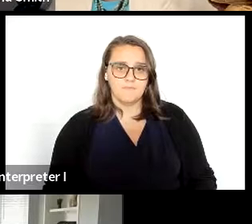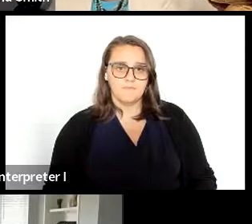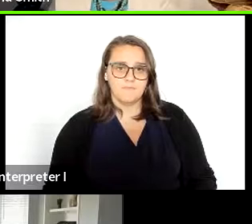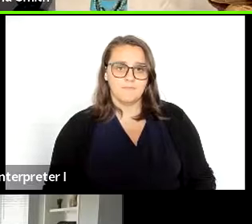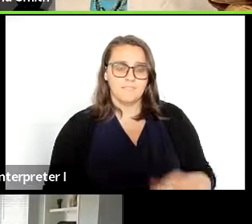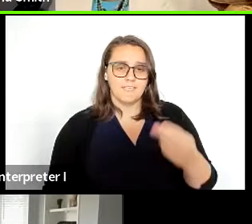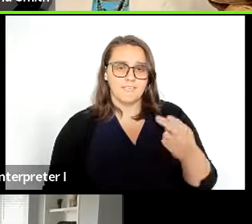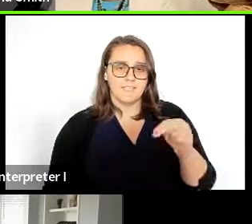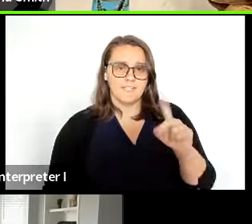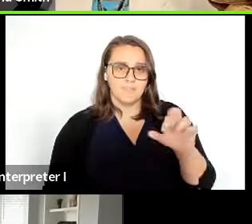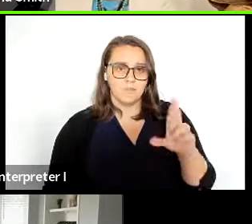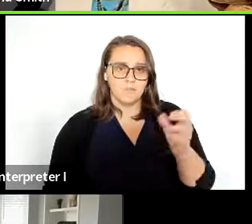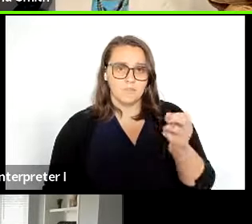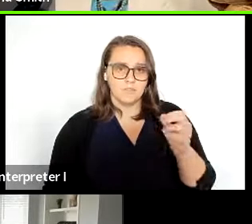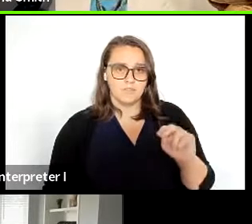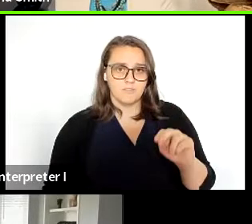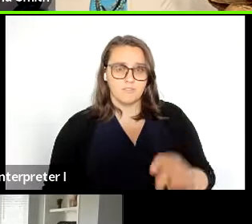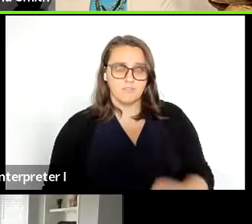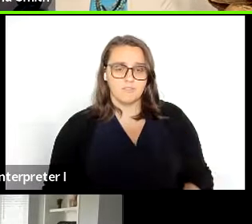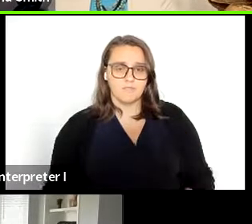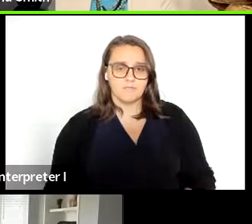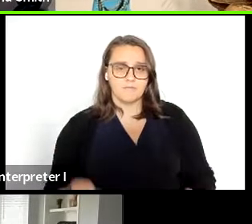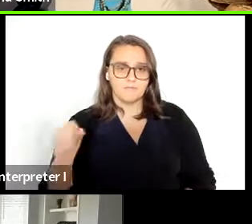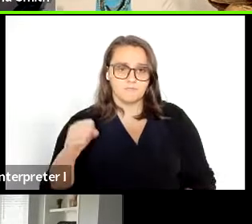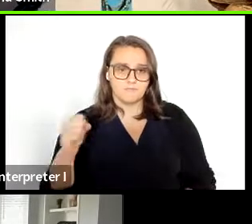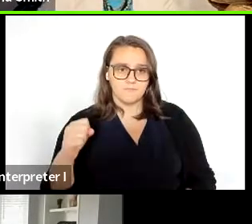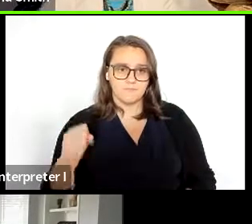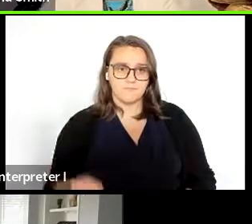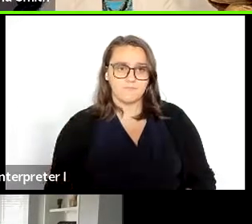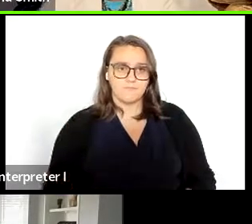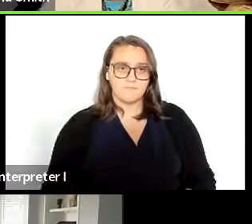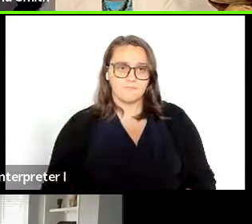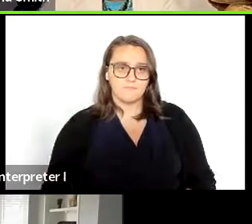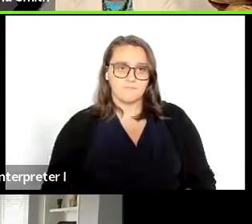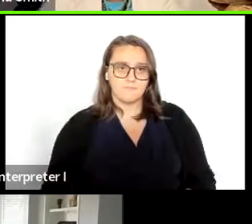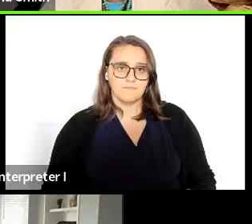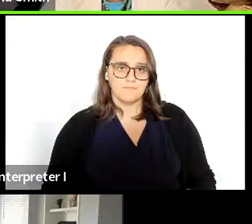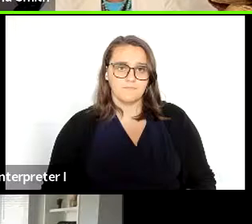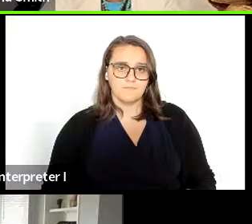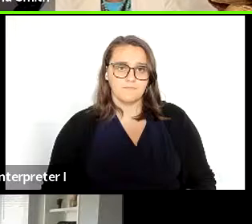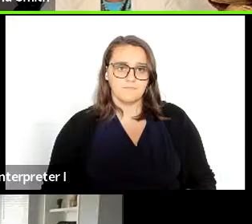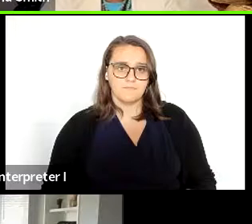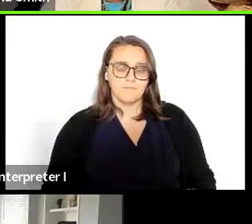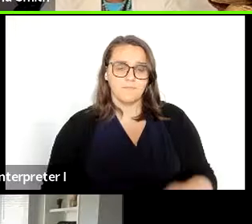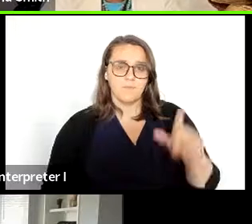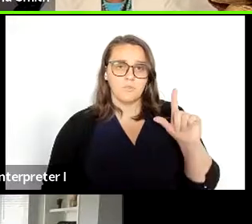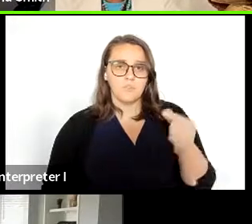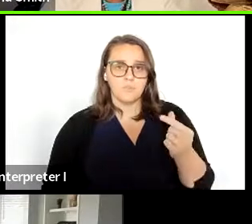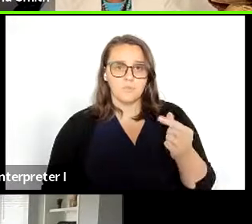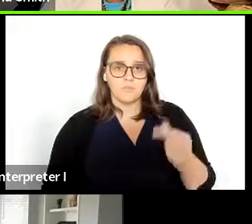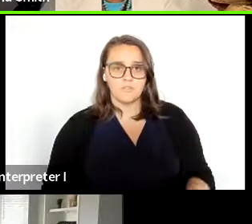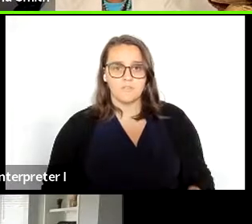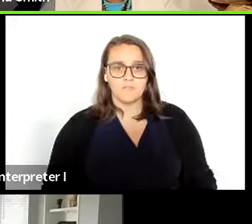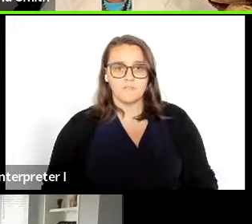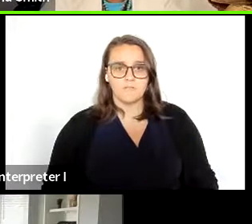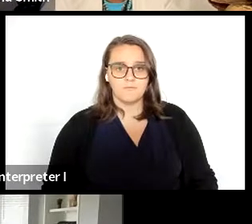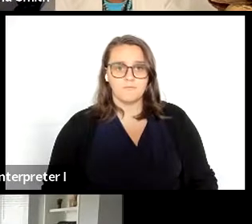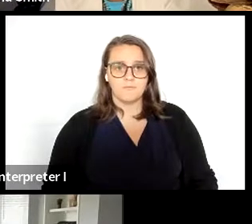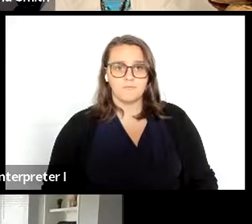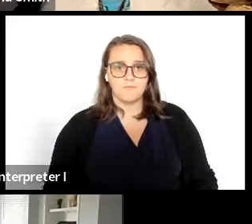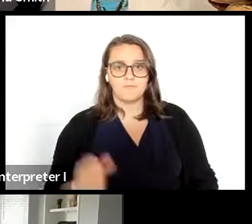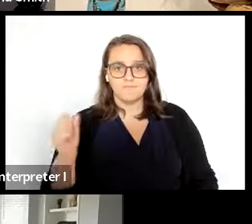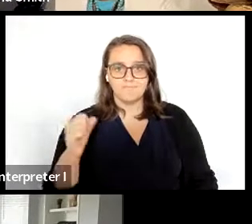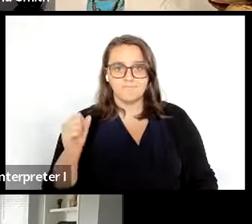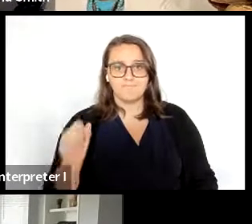Councilmember Henderson. Yes. Councilmember Henderson votes yes. Councilmember Lewis George.